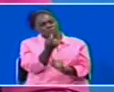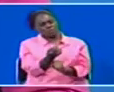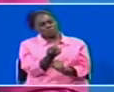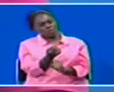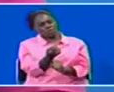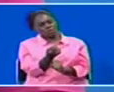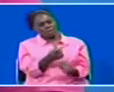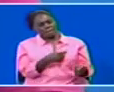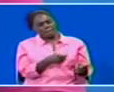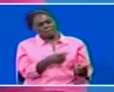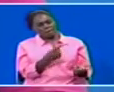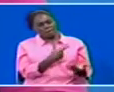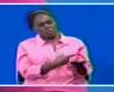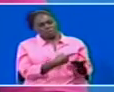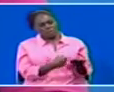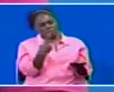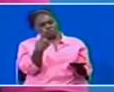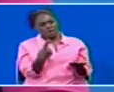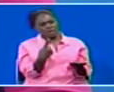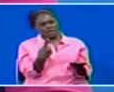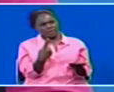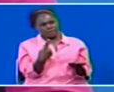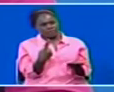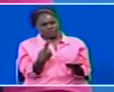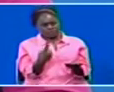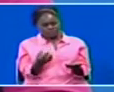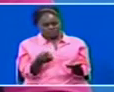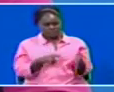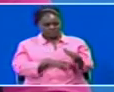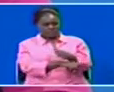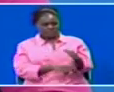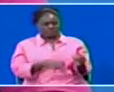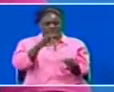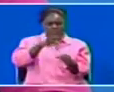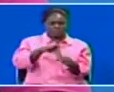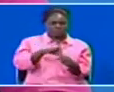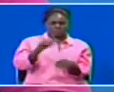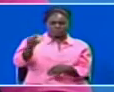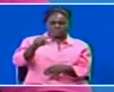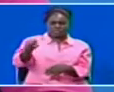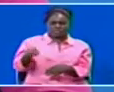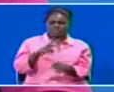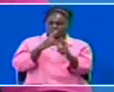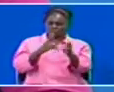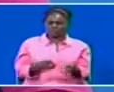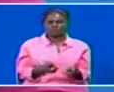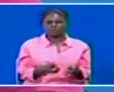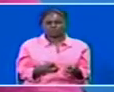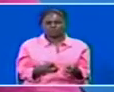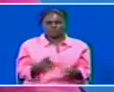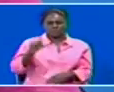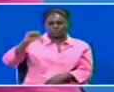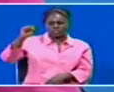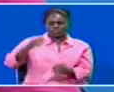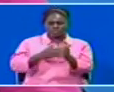you know, allegations in just week one, you know, alone about rigging. There have been some irregularities that have been reported by